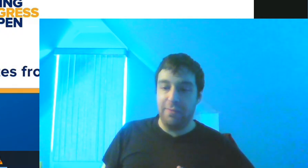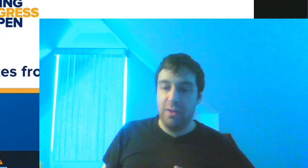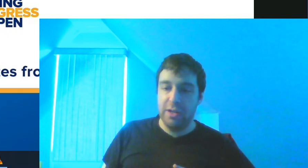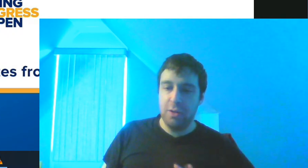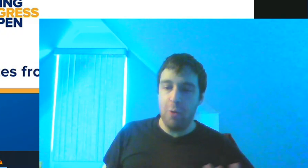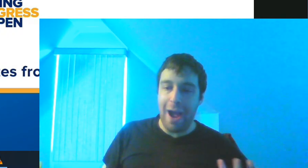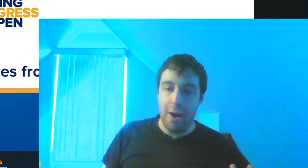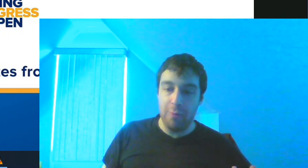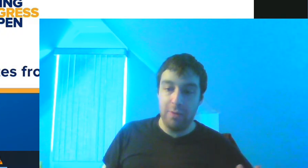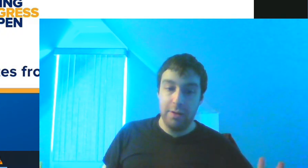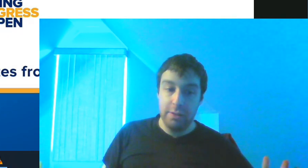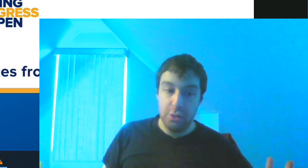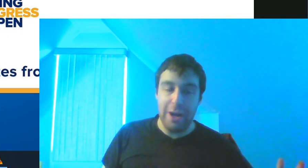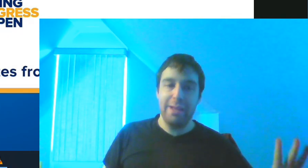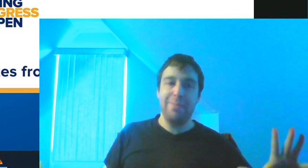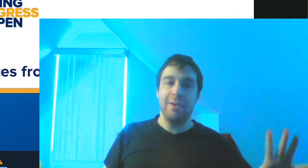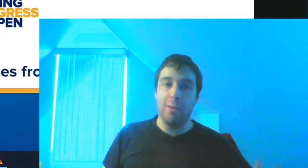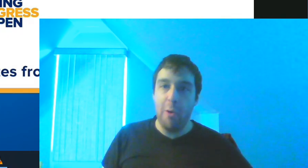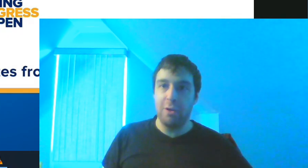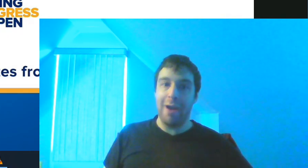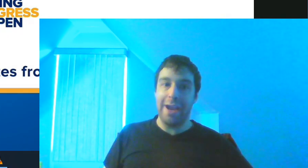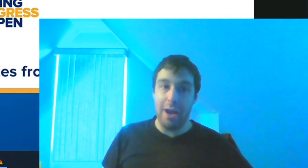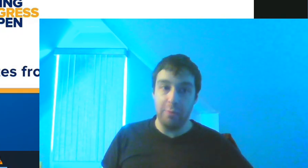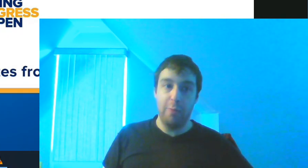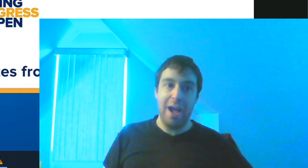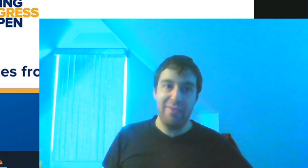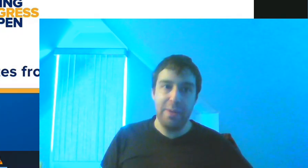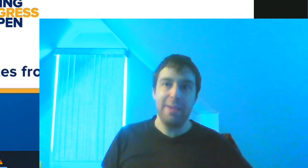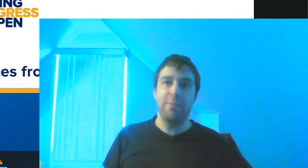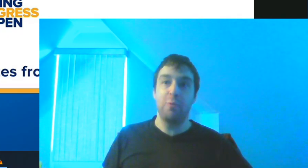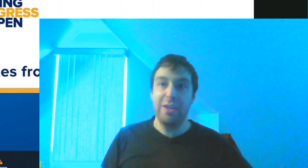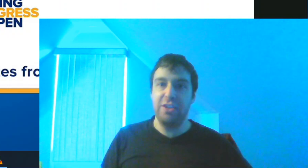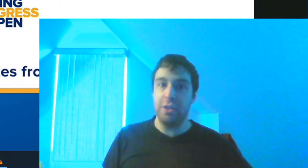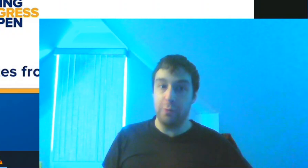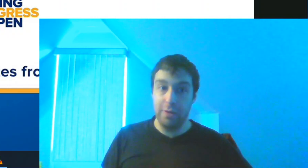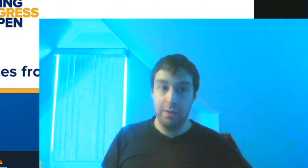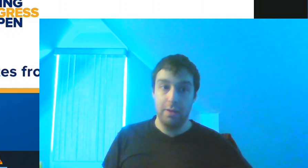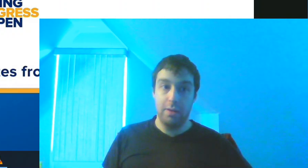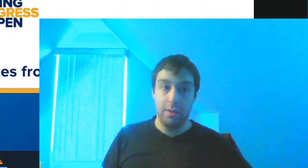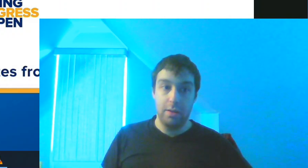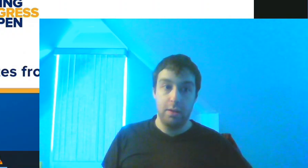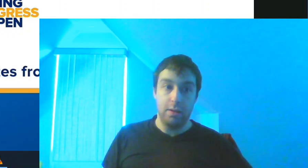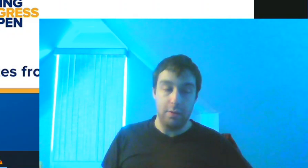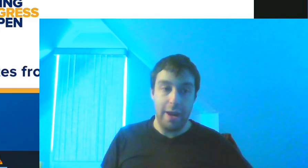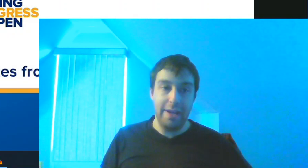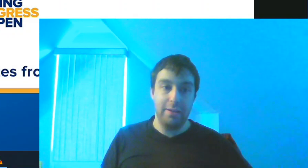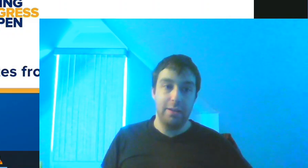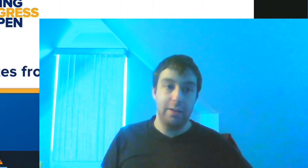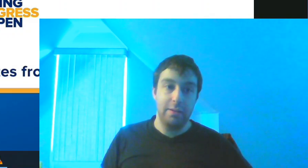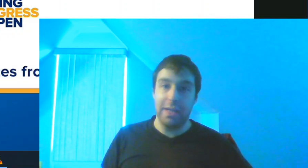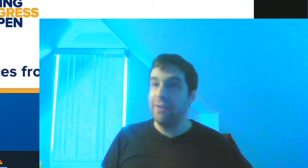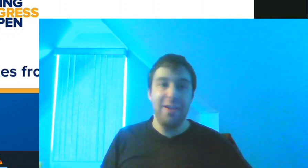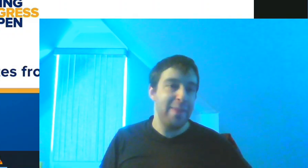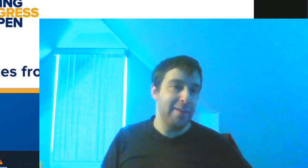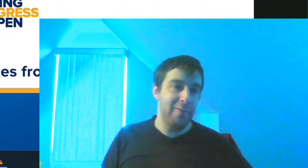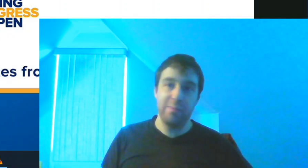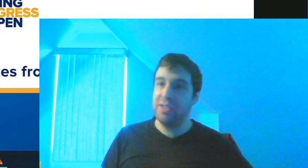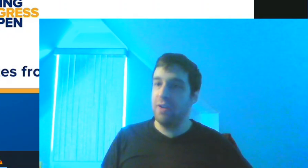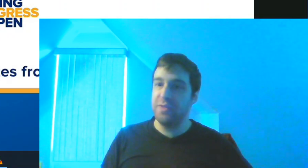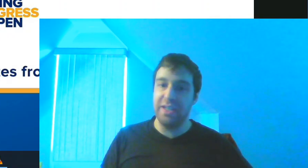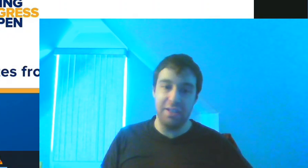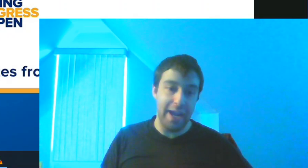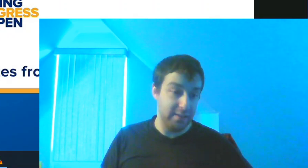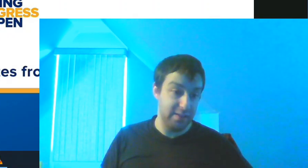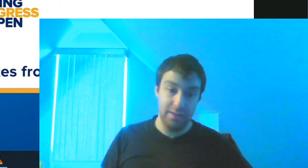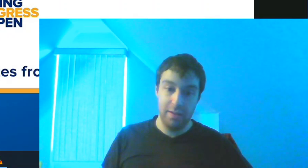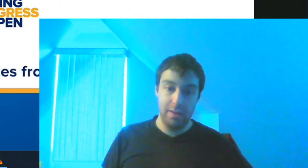listen, if you're going to go out, try to be a loner right now. Don't have people with you. Right? Every man for